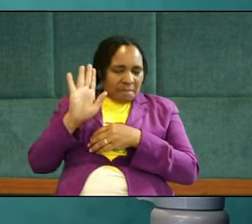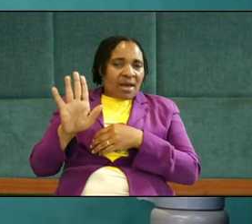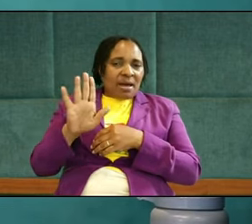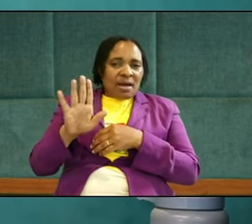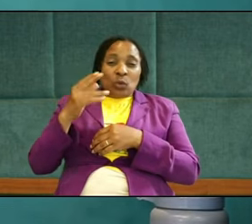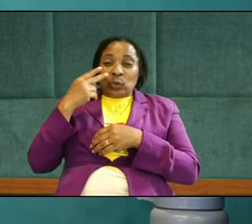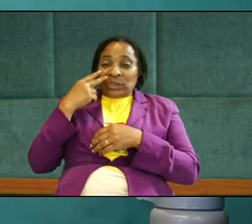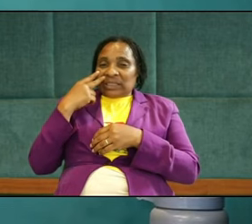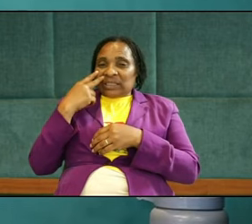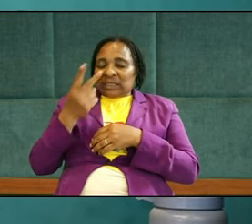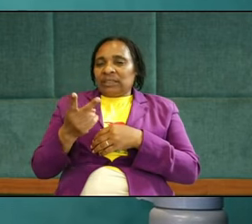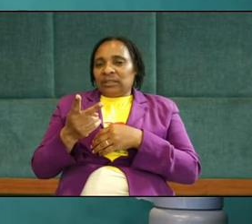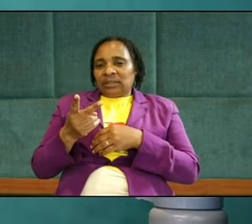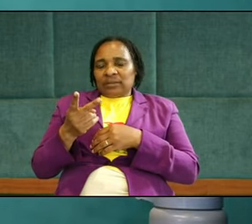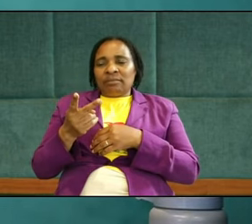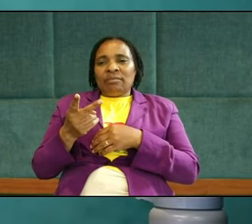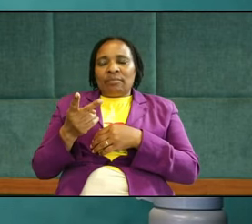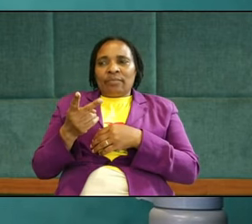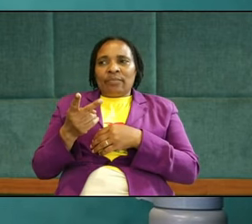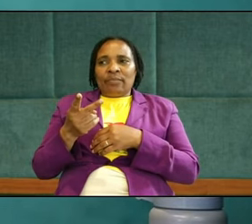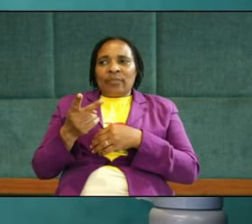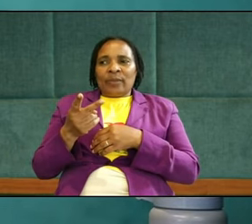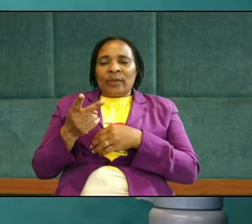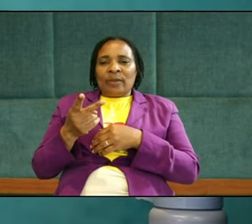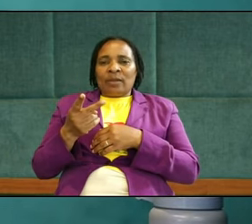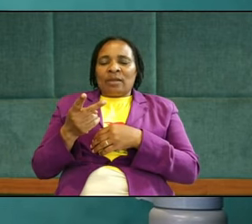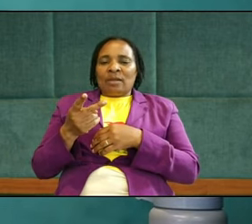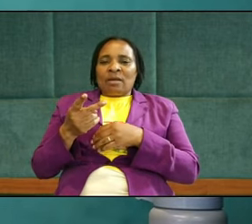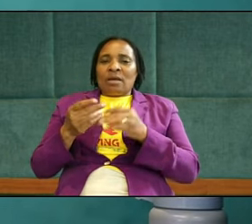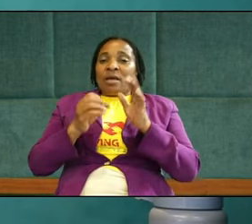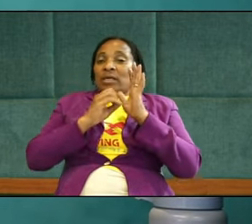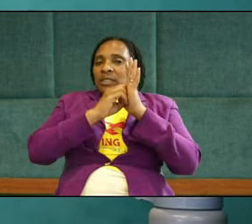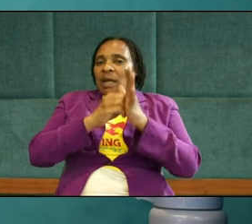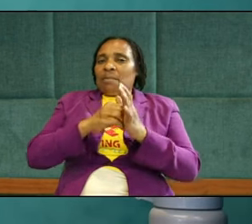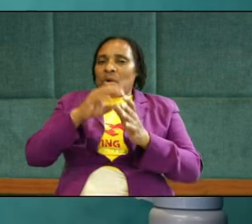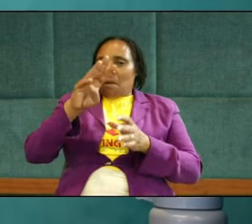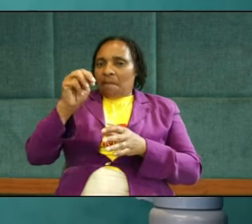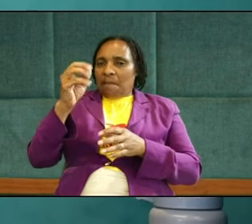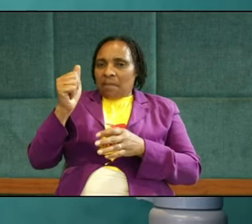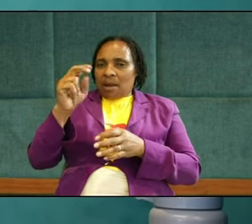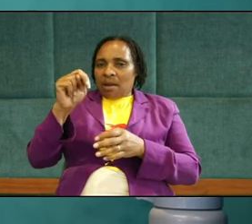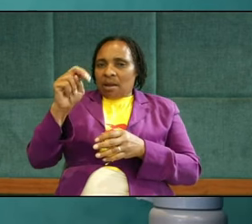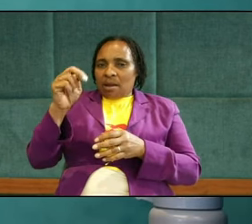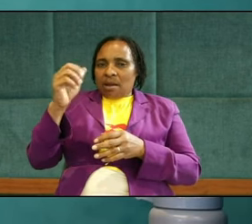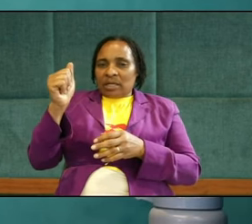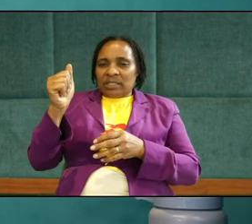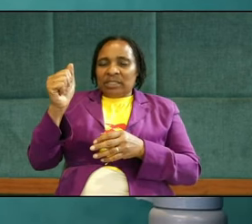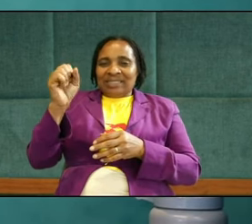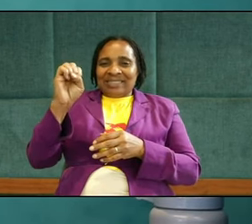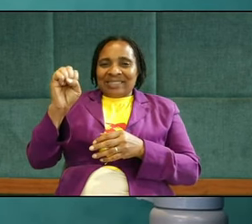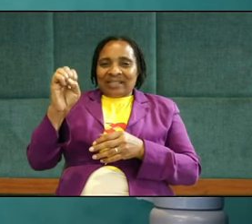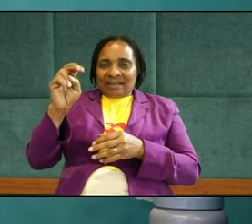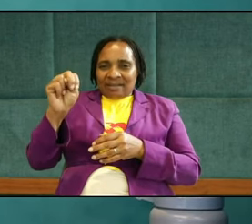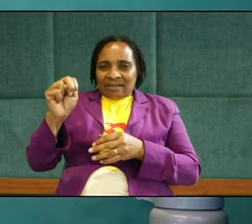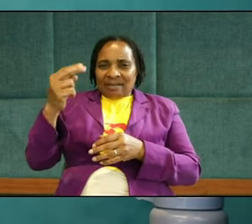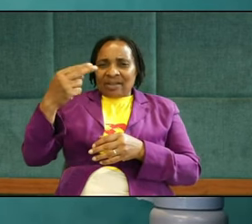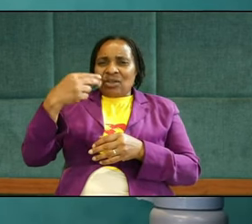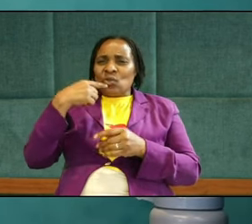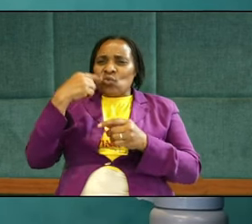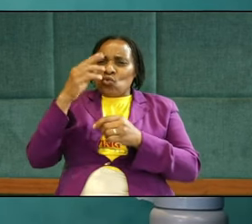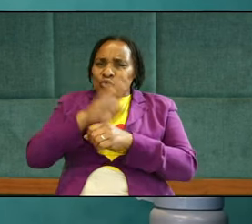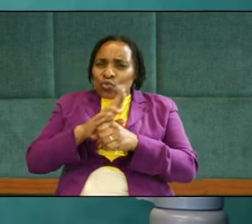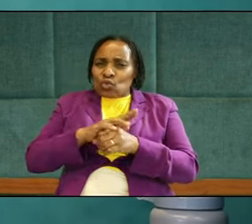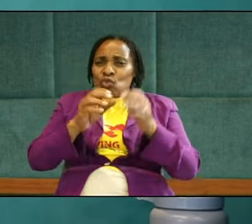We see that, like, for example, Manasseh, The father of Manasseh used to sin. He used